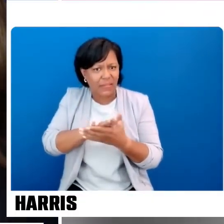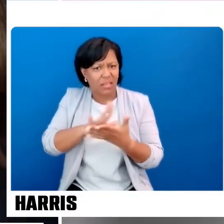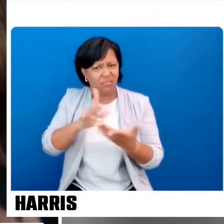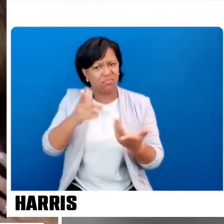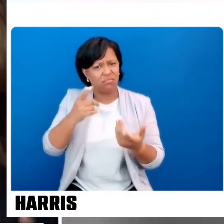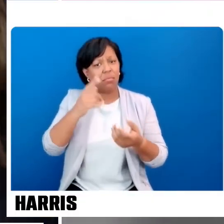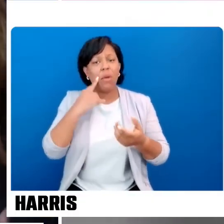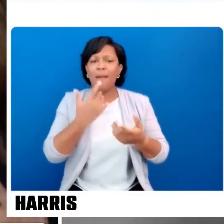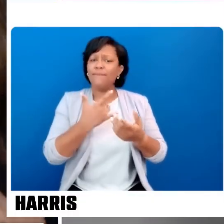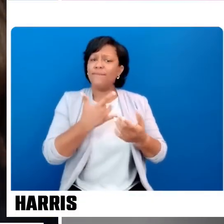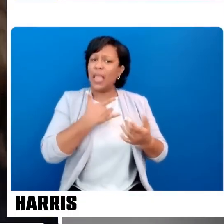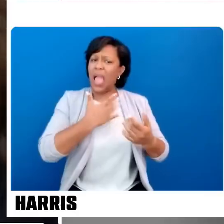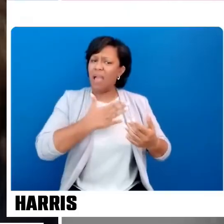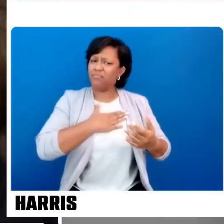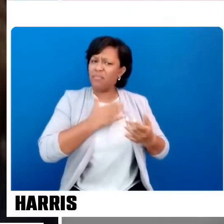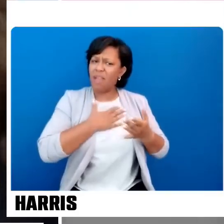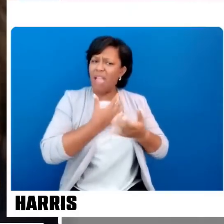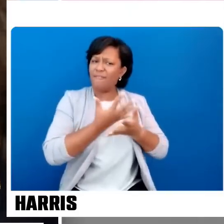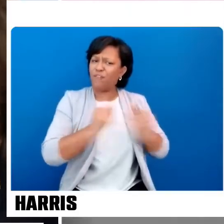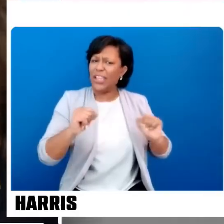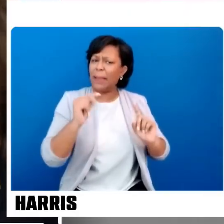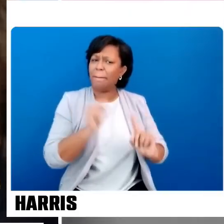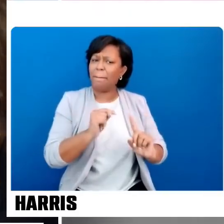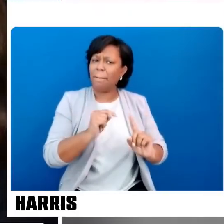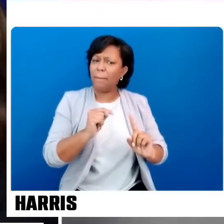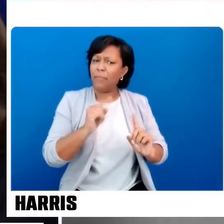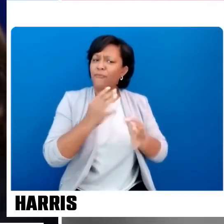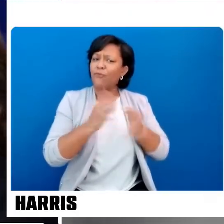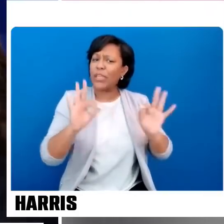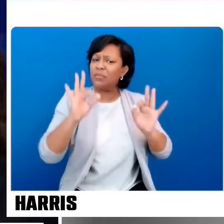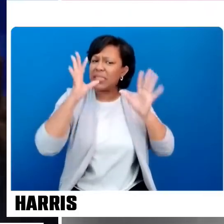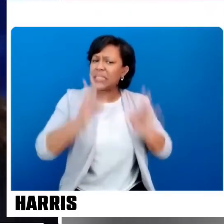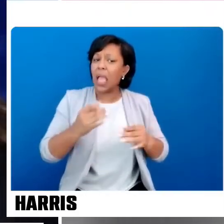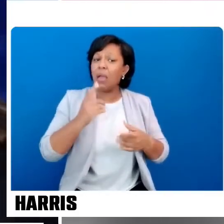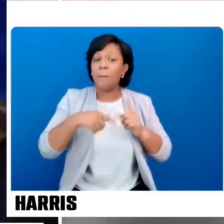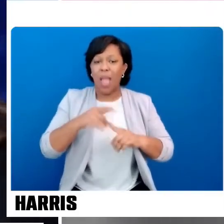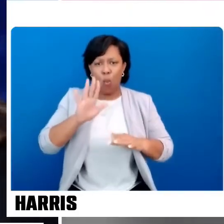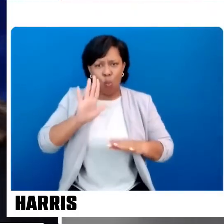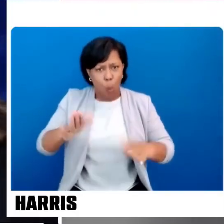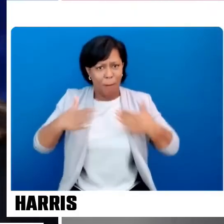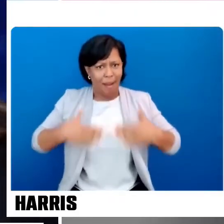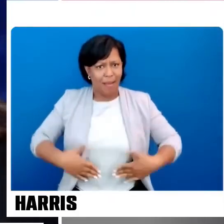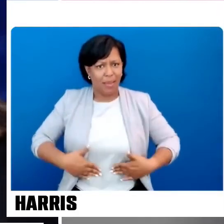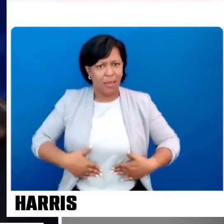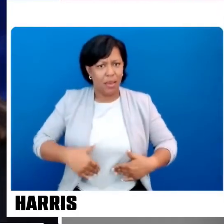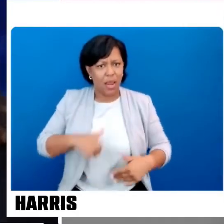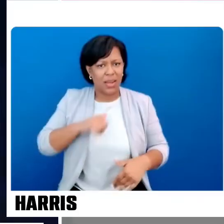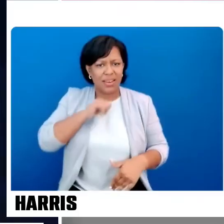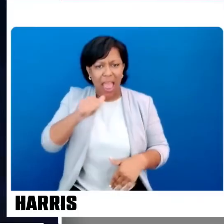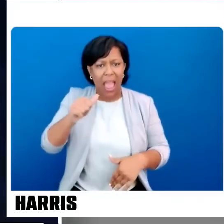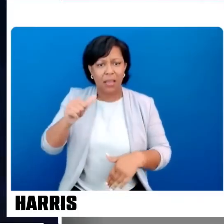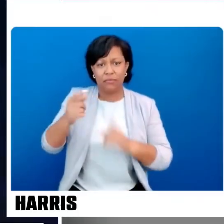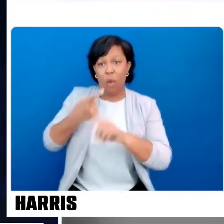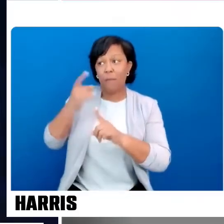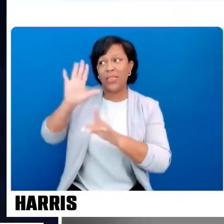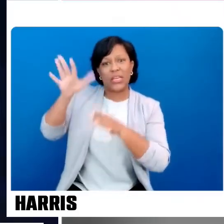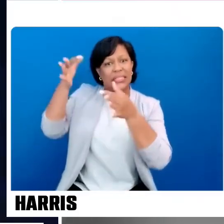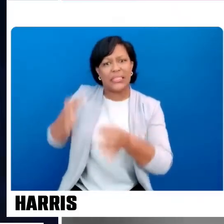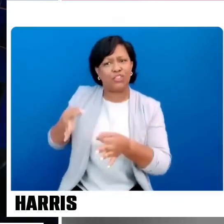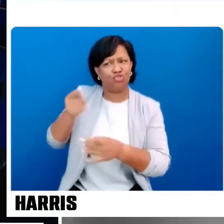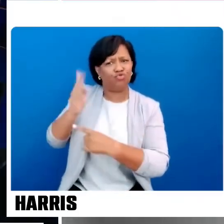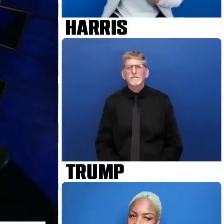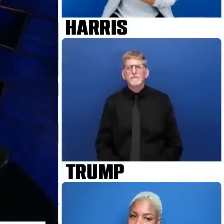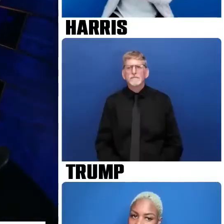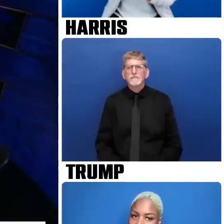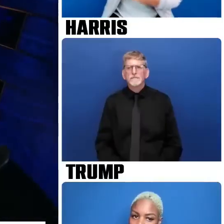the freedom to make decisions about one's own body, should not be made by the government. Thank you, Vice President Harris. Well, there she